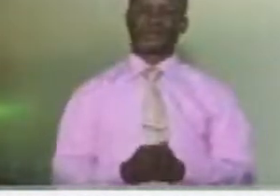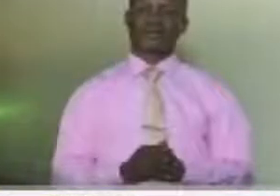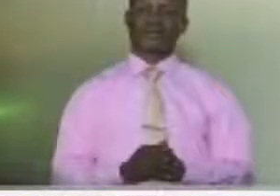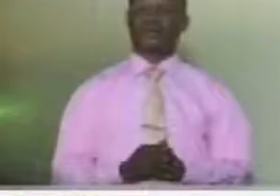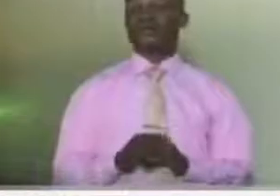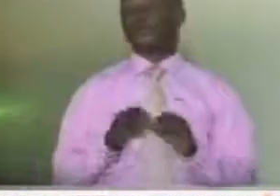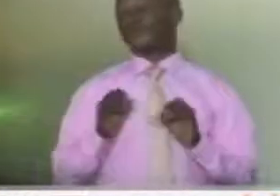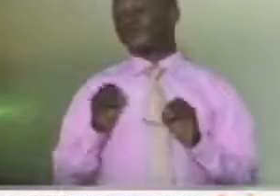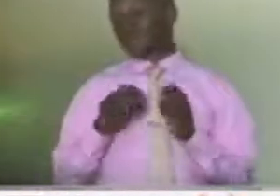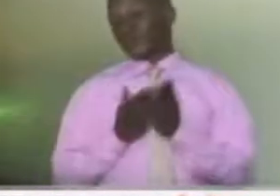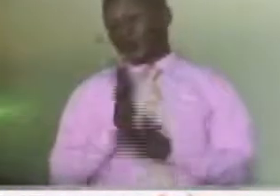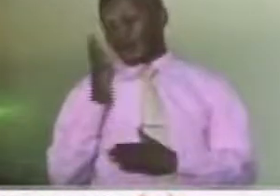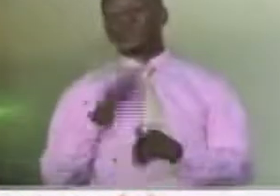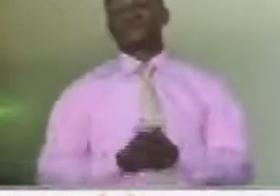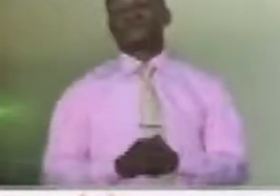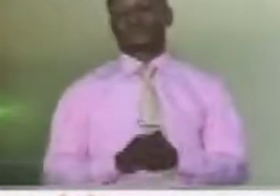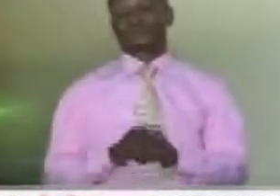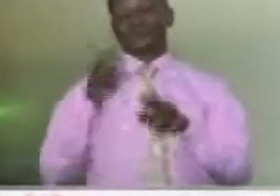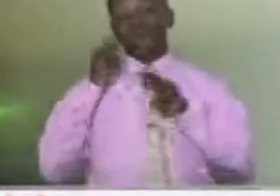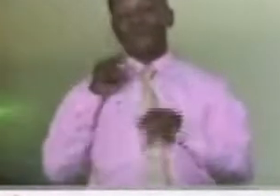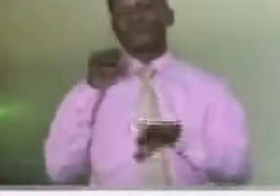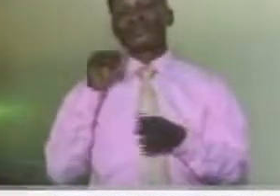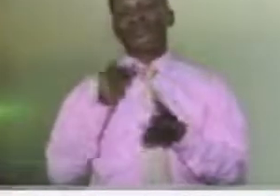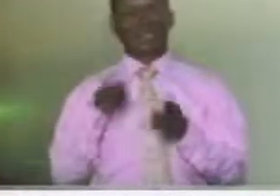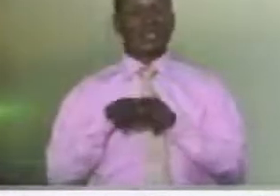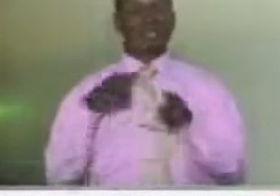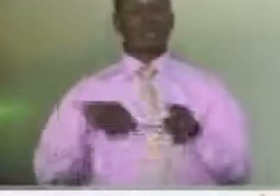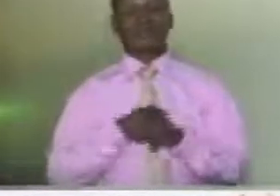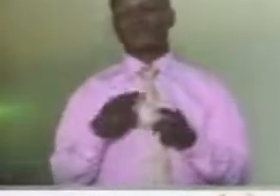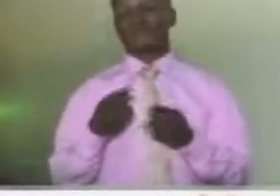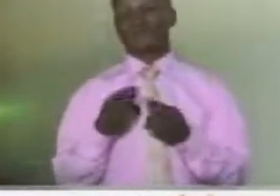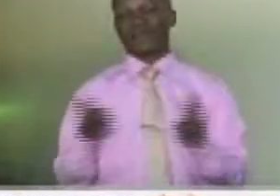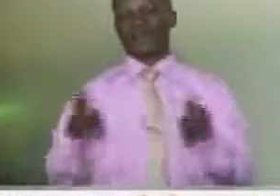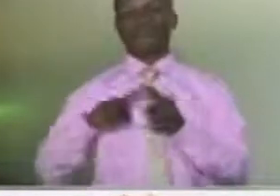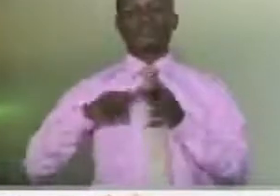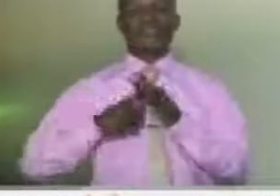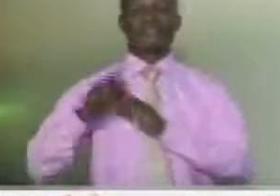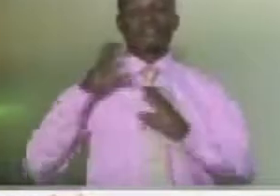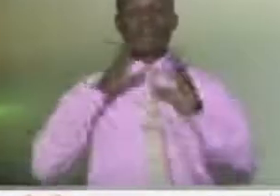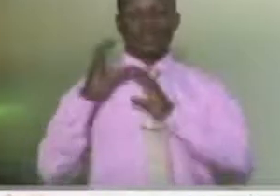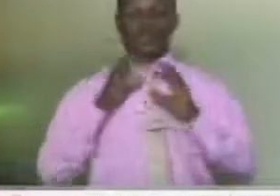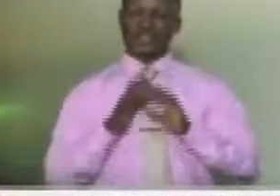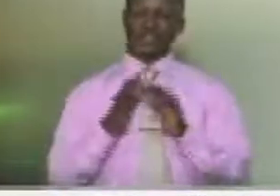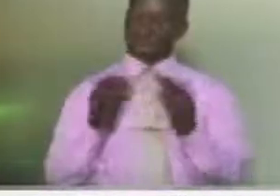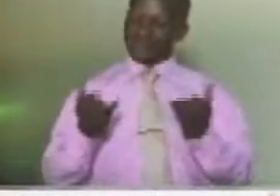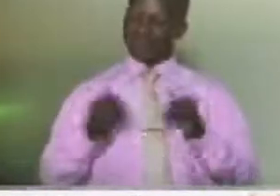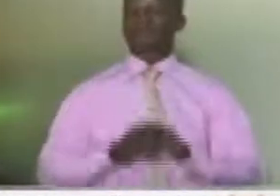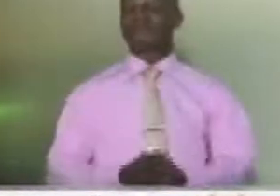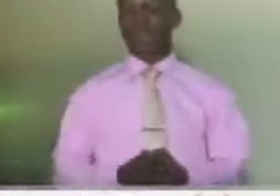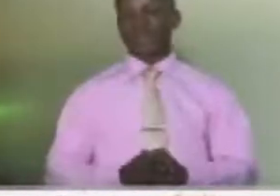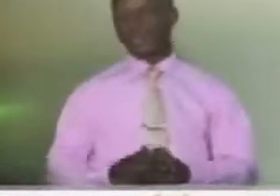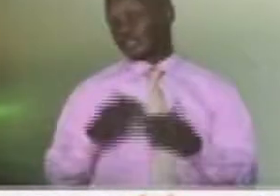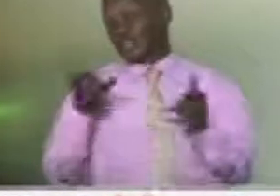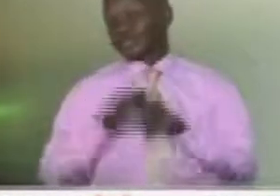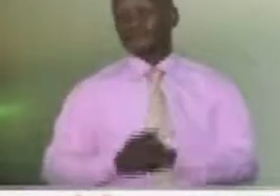All right, then. It does look like we've set the stage for us to commence this conversation. You've gotten some kind